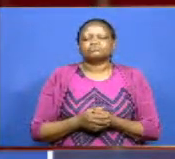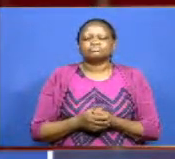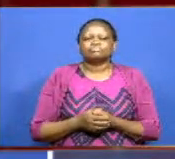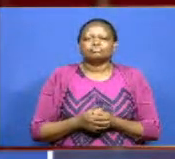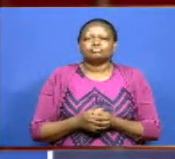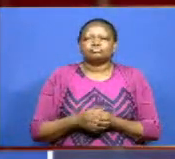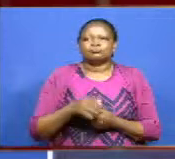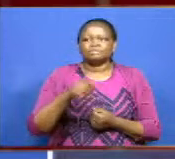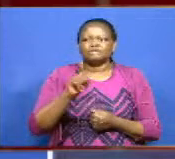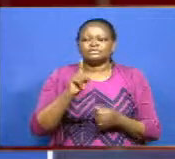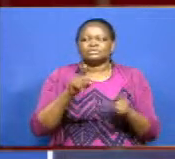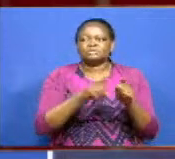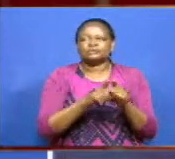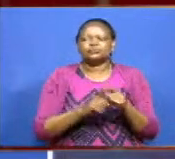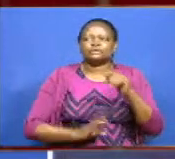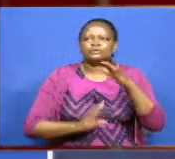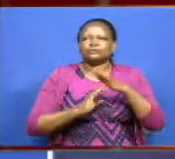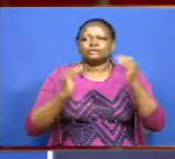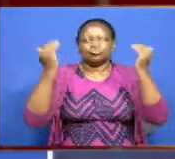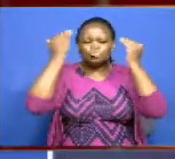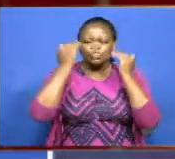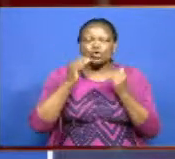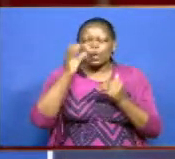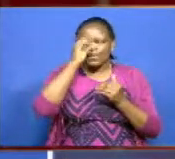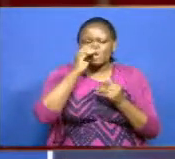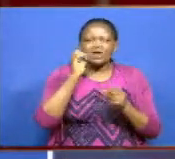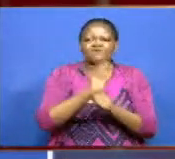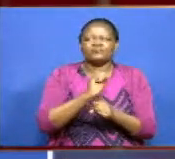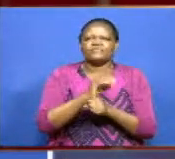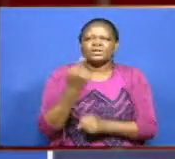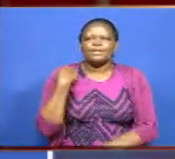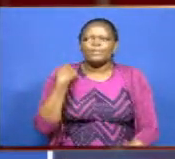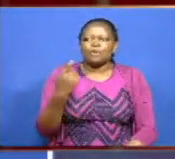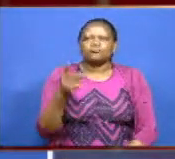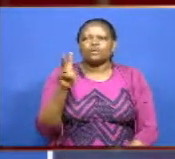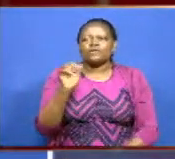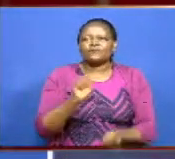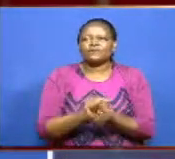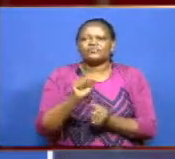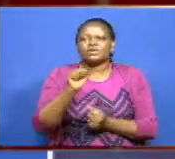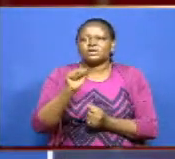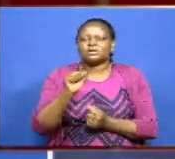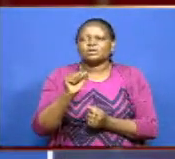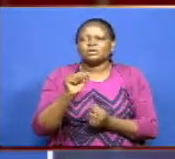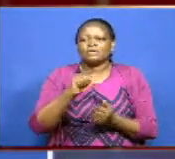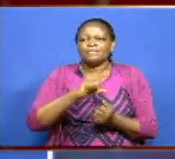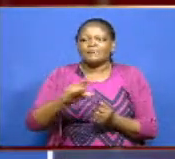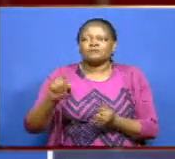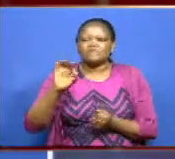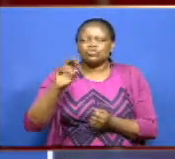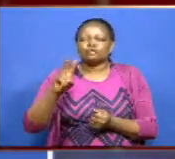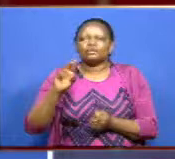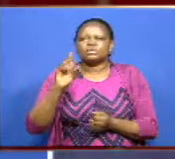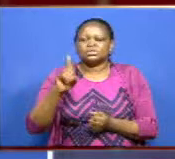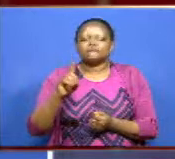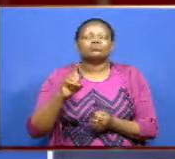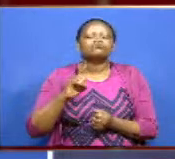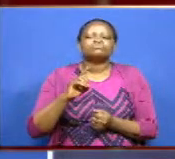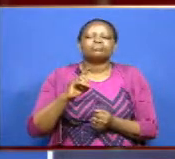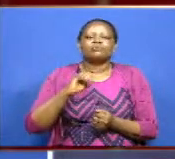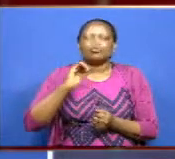Court opinion advice or reference number 1 of 2015 paragraph 32D of the County Government